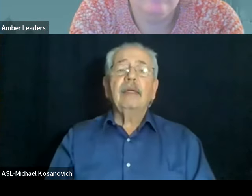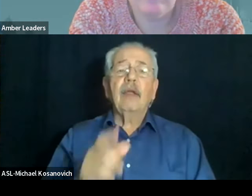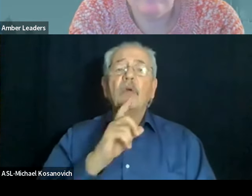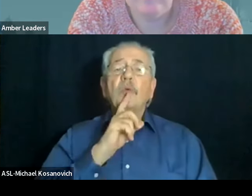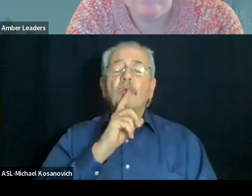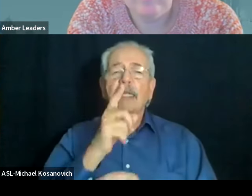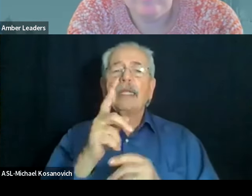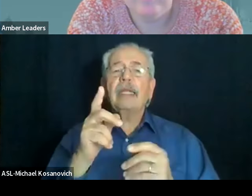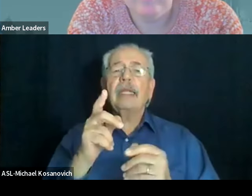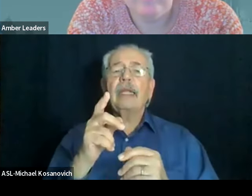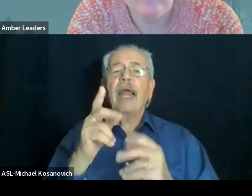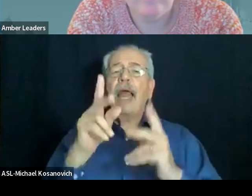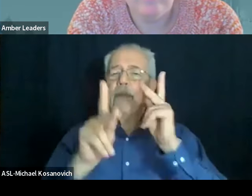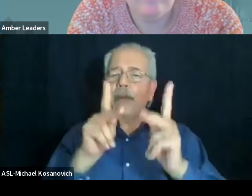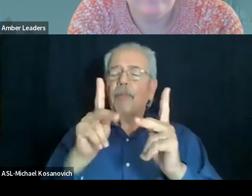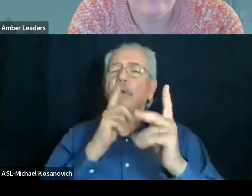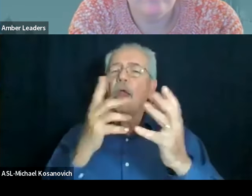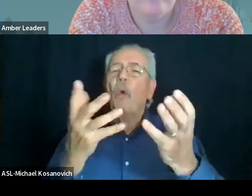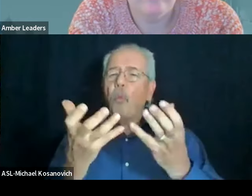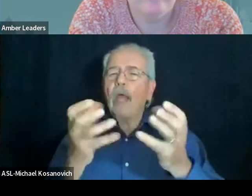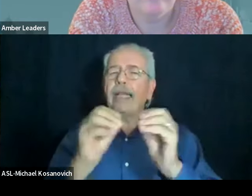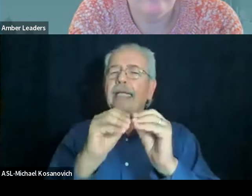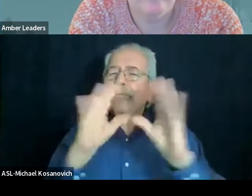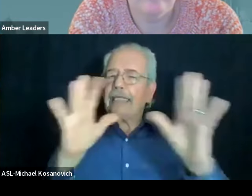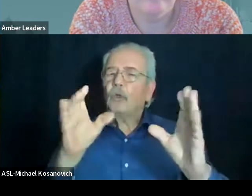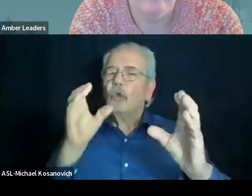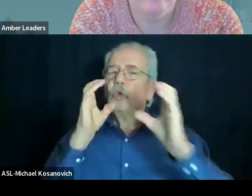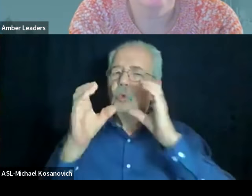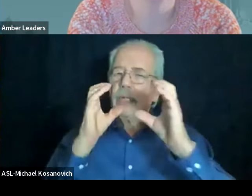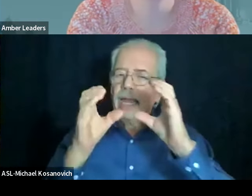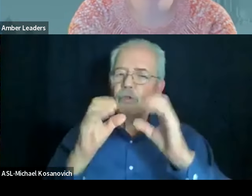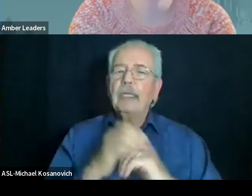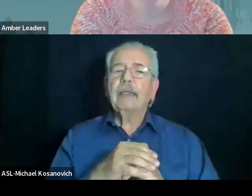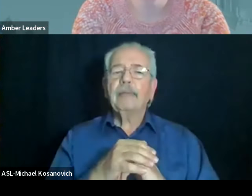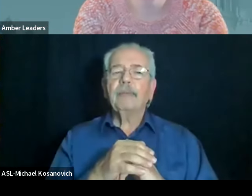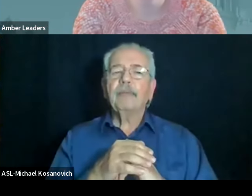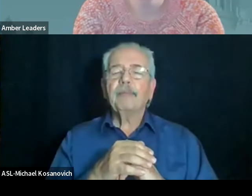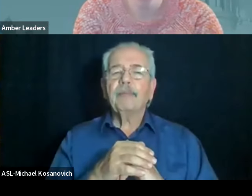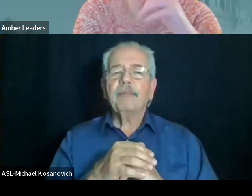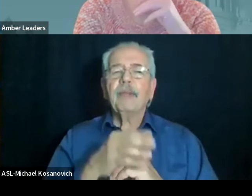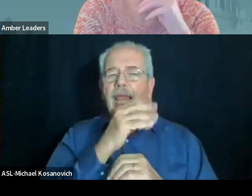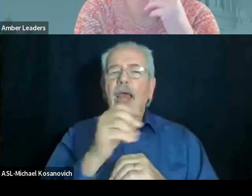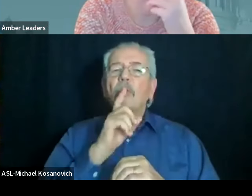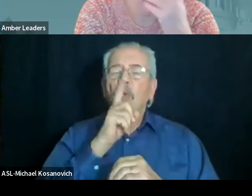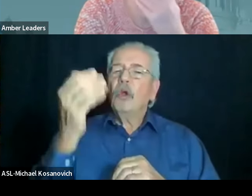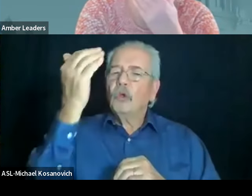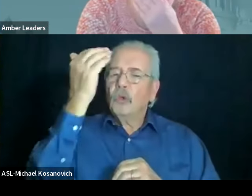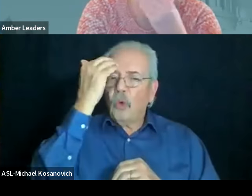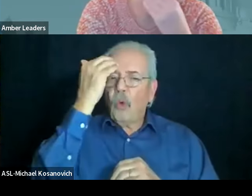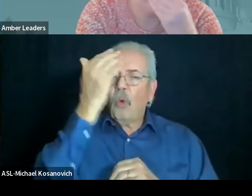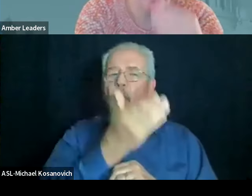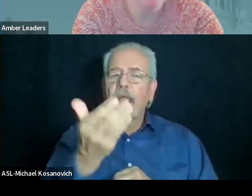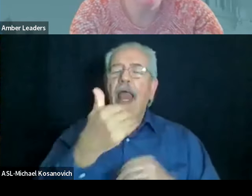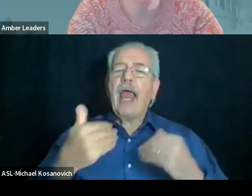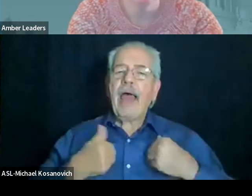people wanting to have that clear communication and to really know that they had kind of a voice